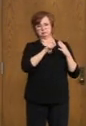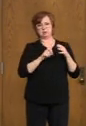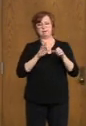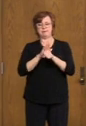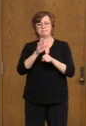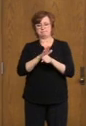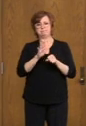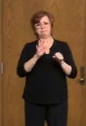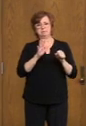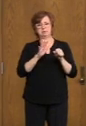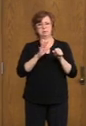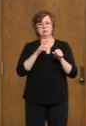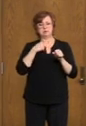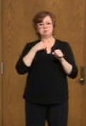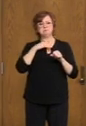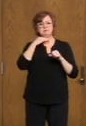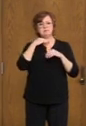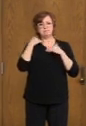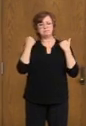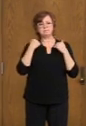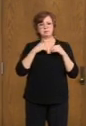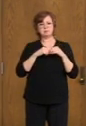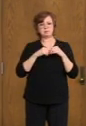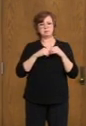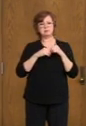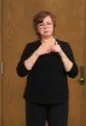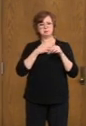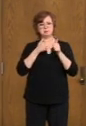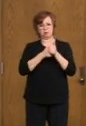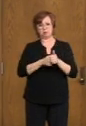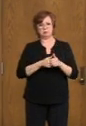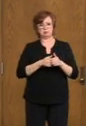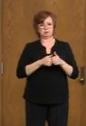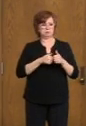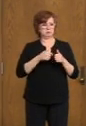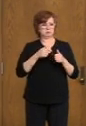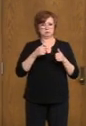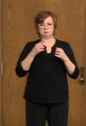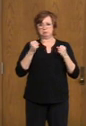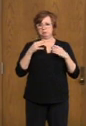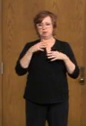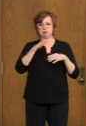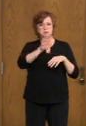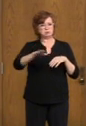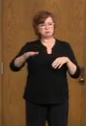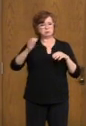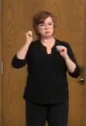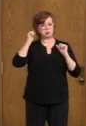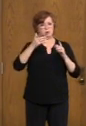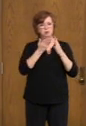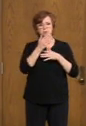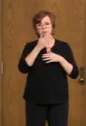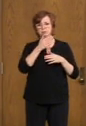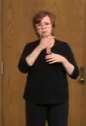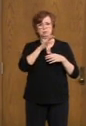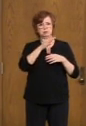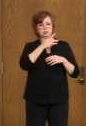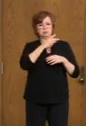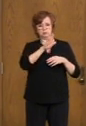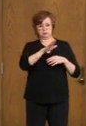for us to start enforcing those that are not following those measures. We have kids in community after community across this province that are making the